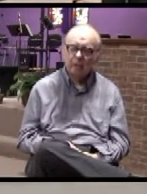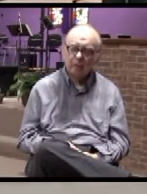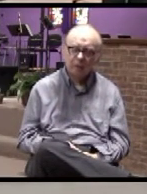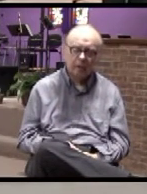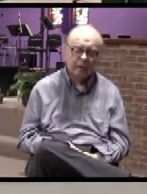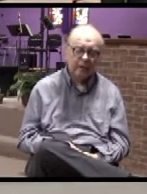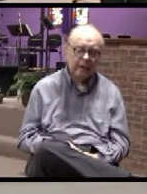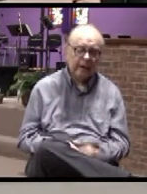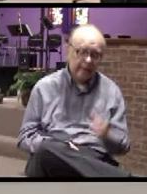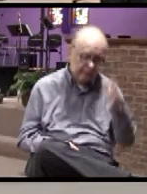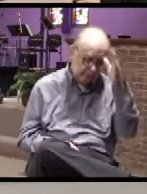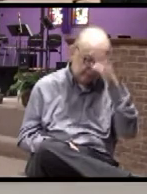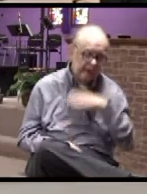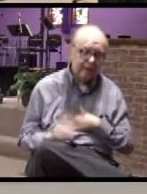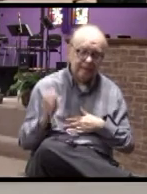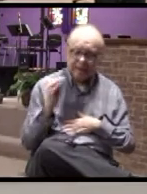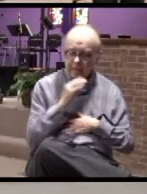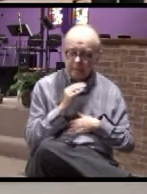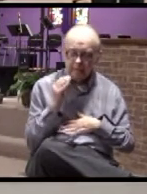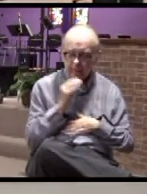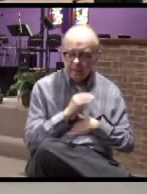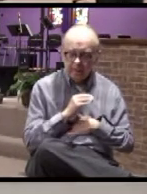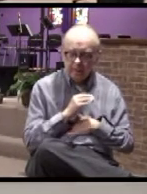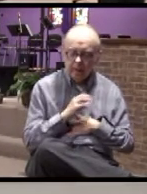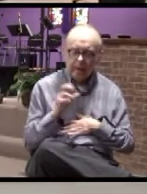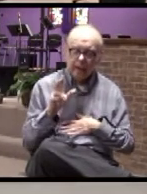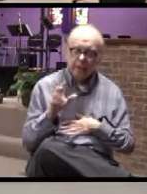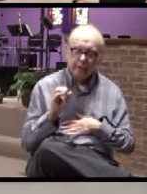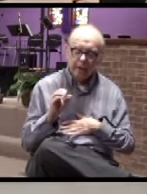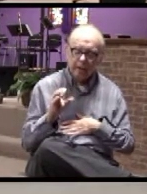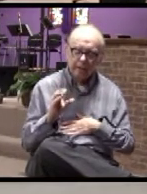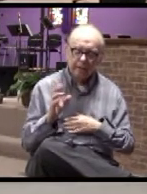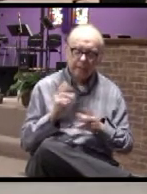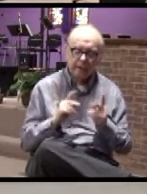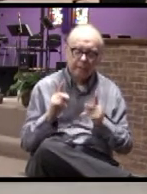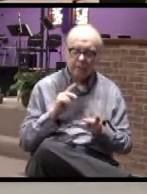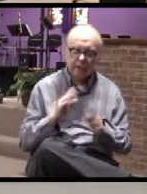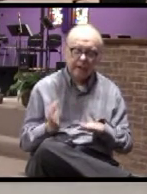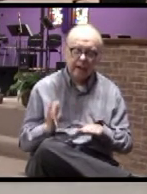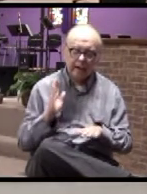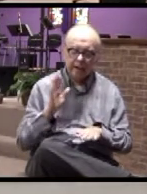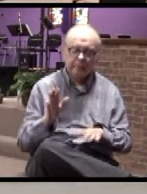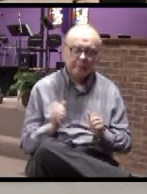He lied, and 300 people died in battle because of his lie.